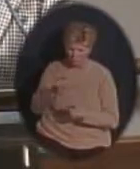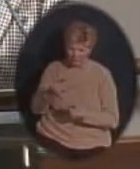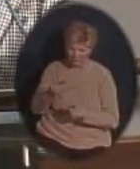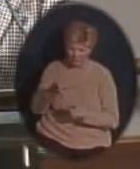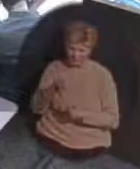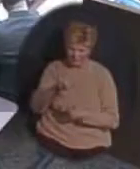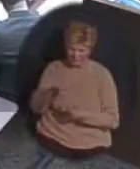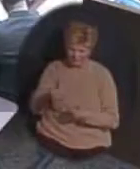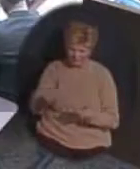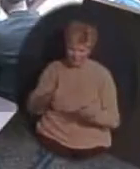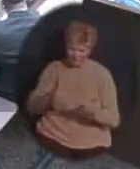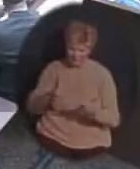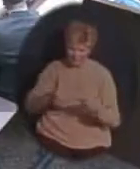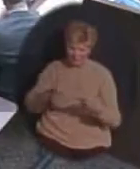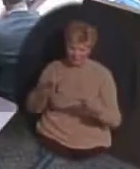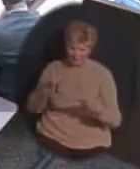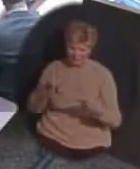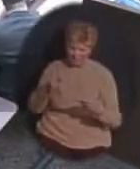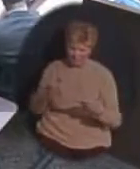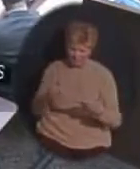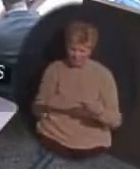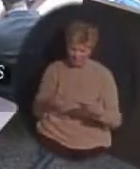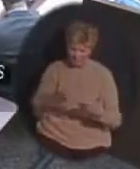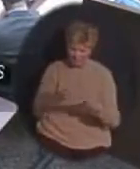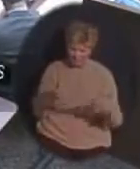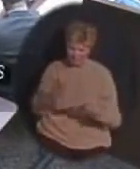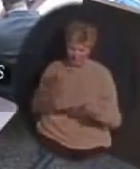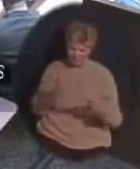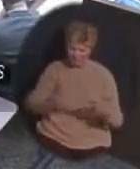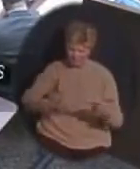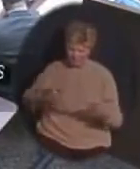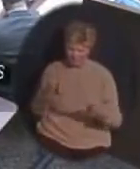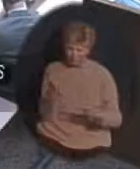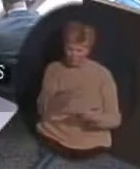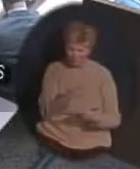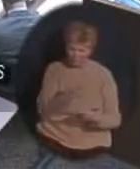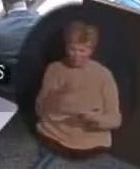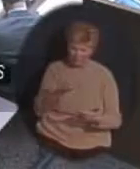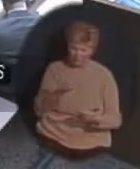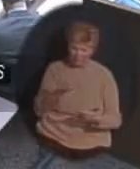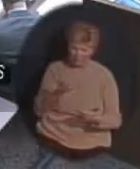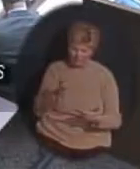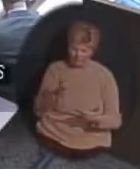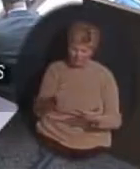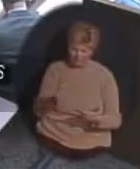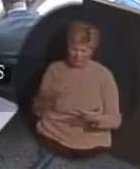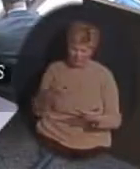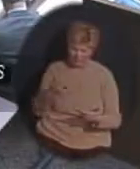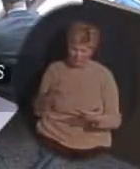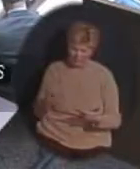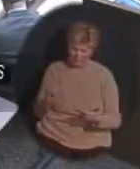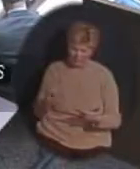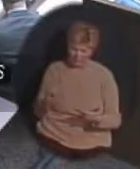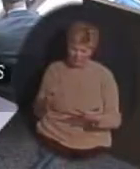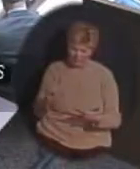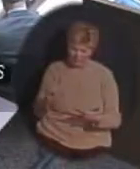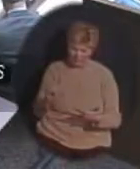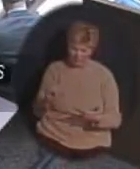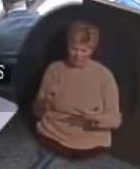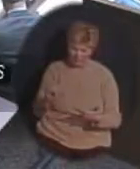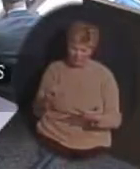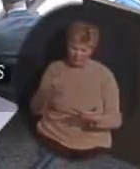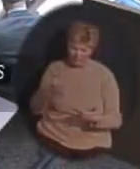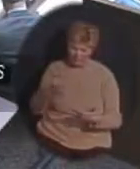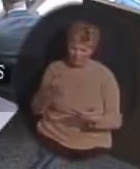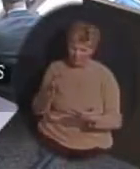Sanders and Colin Smalley from Olathe Northwest, Emily Beckham, Lawrence Kitten, Timothy Hahn, Hillary Hunsinger, Kyle